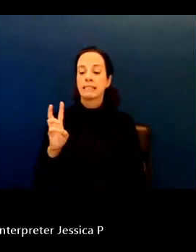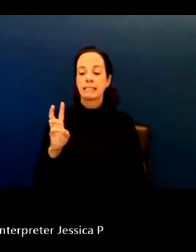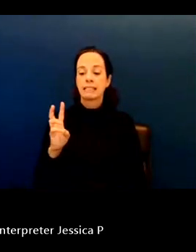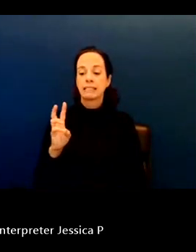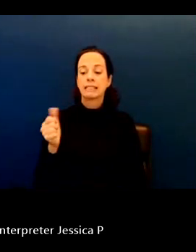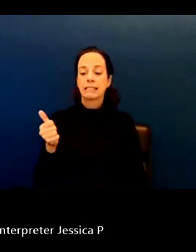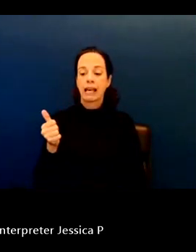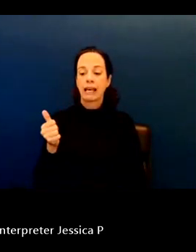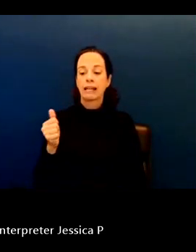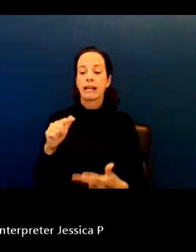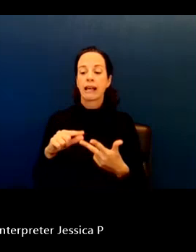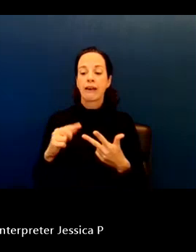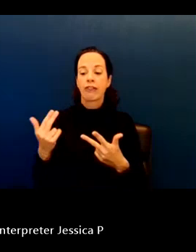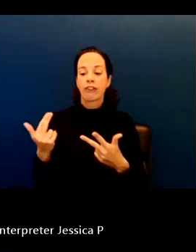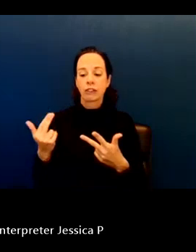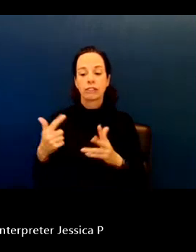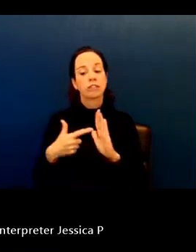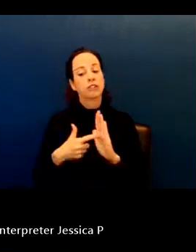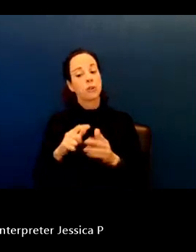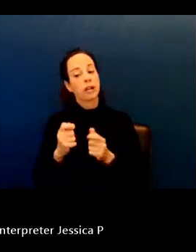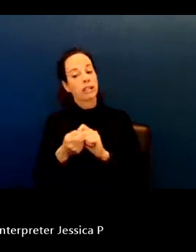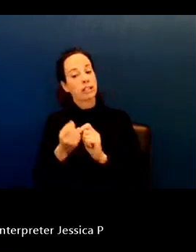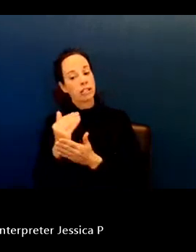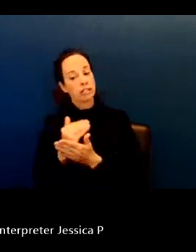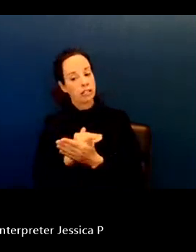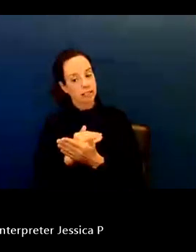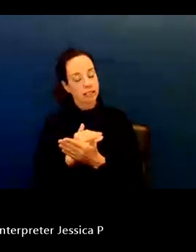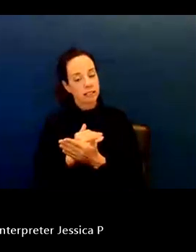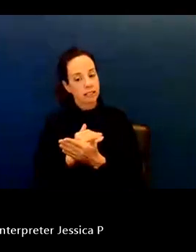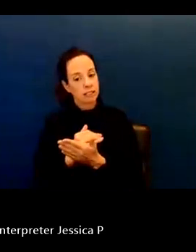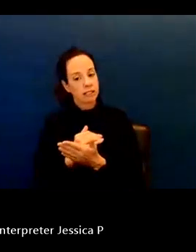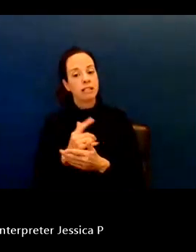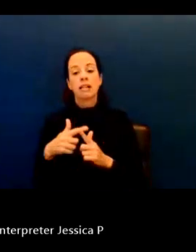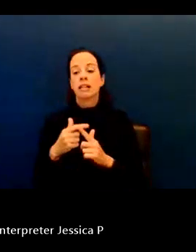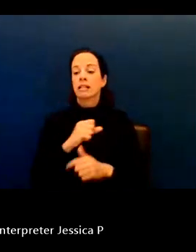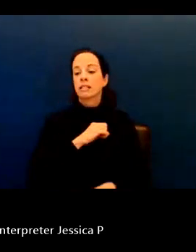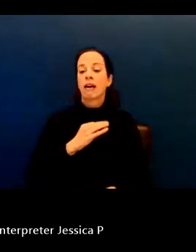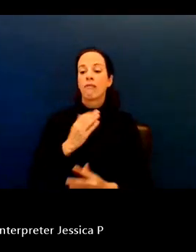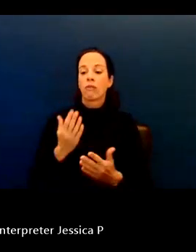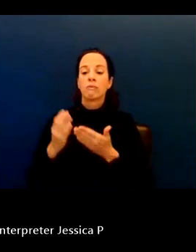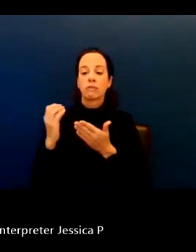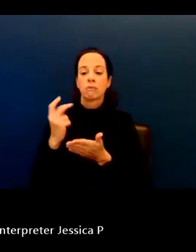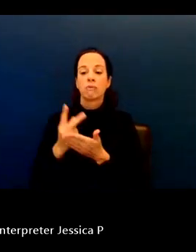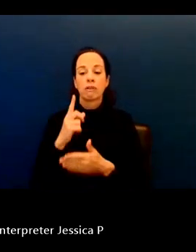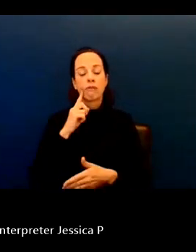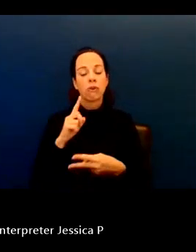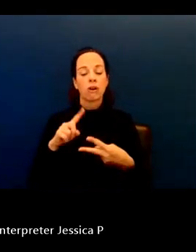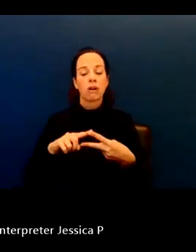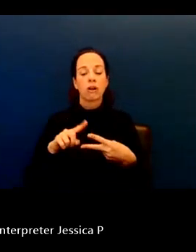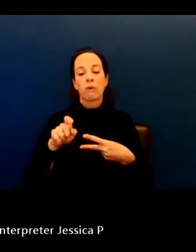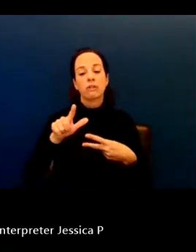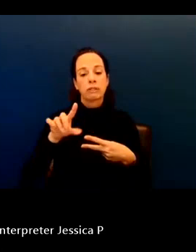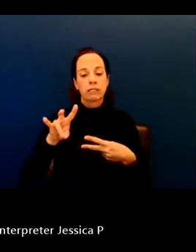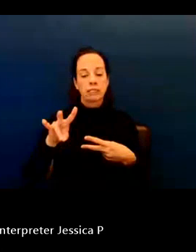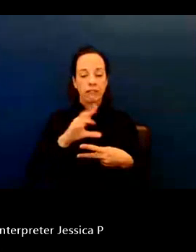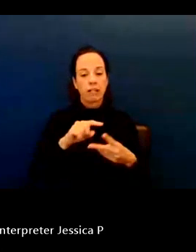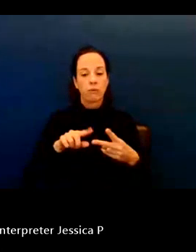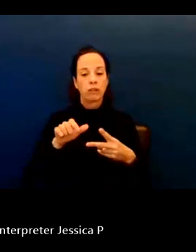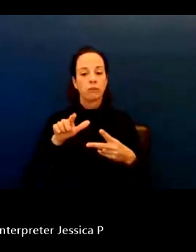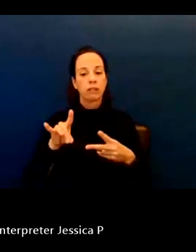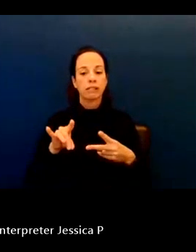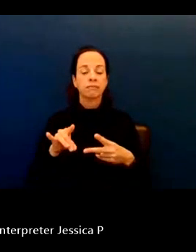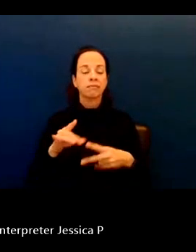and 13 as reflected on the change list. And staff recommends approval of tabs 127 and 128. All right, thank